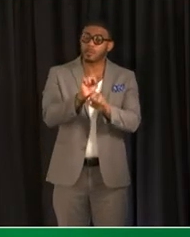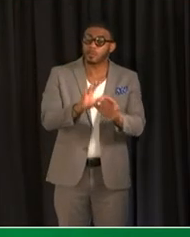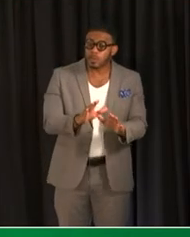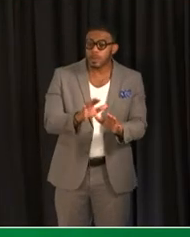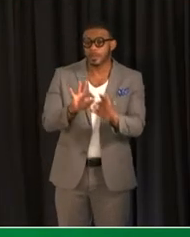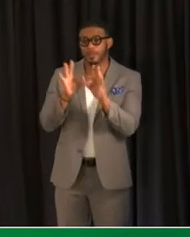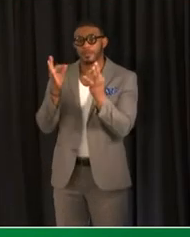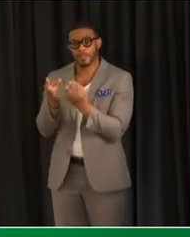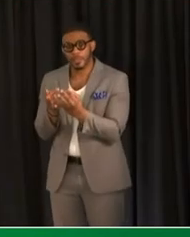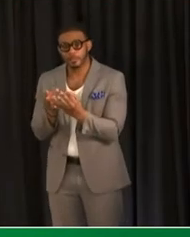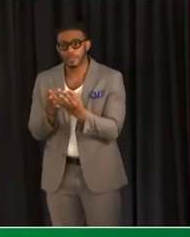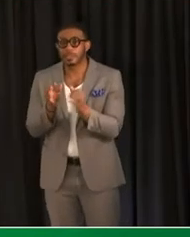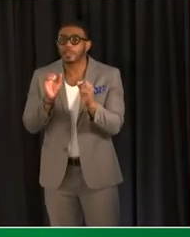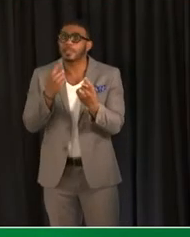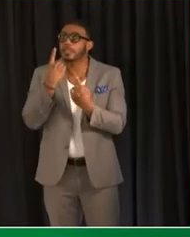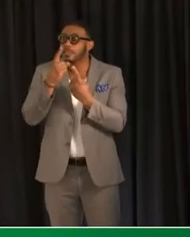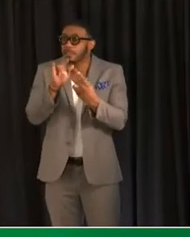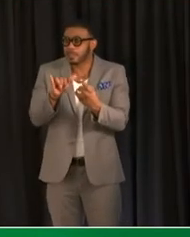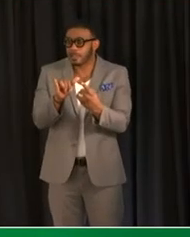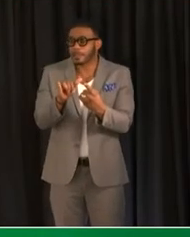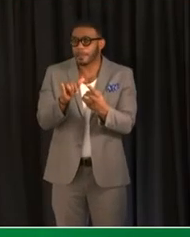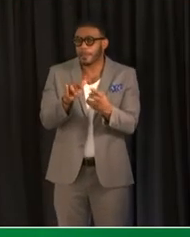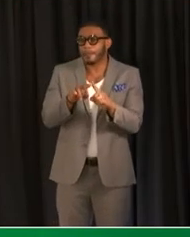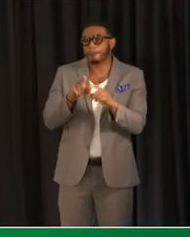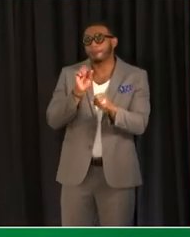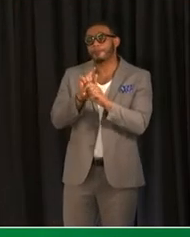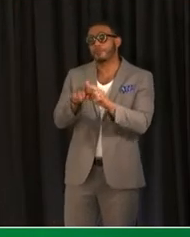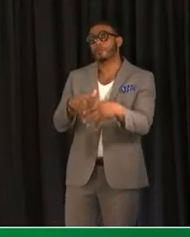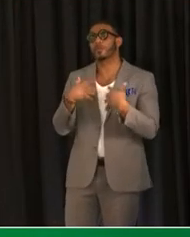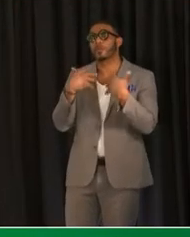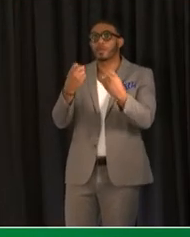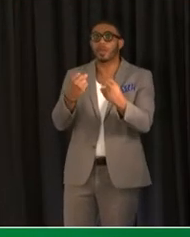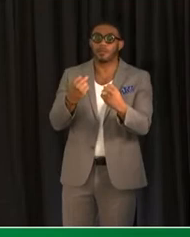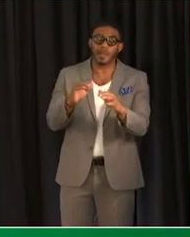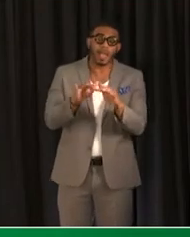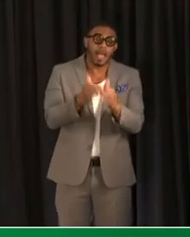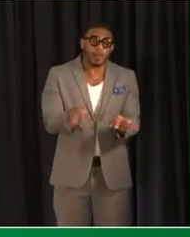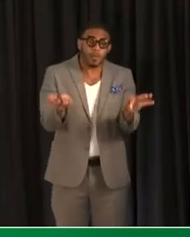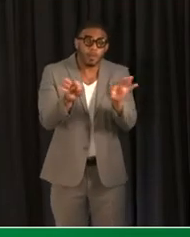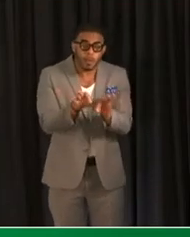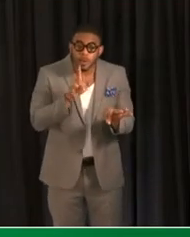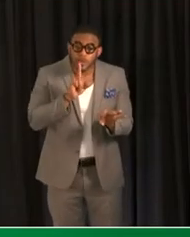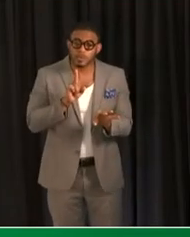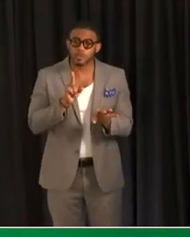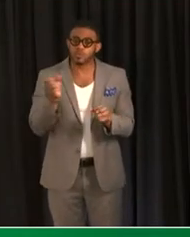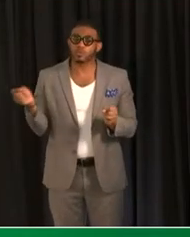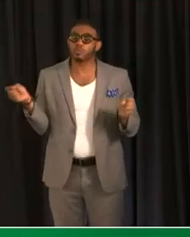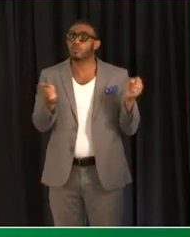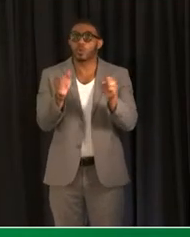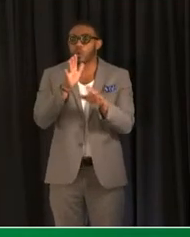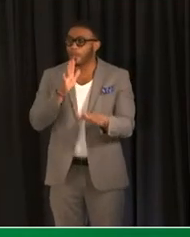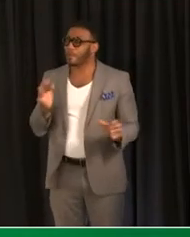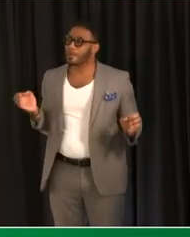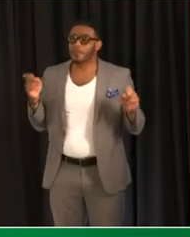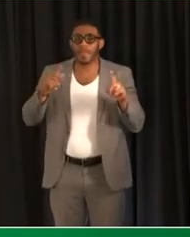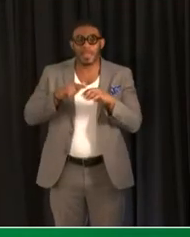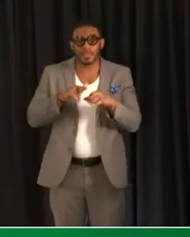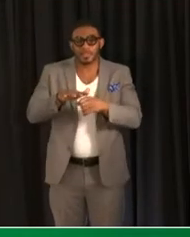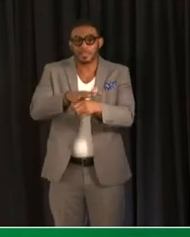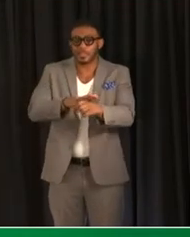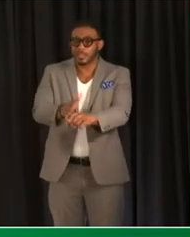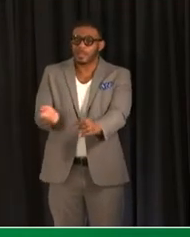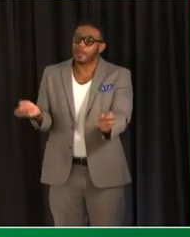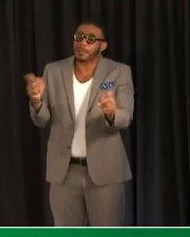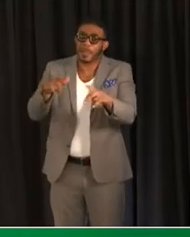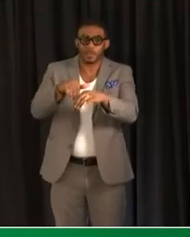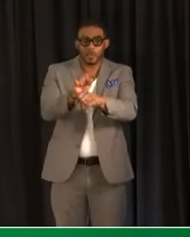as employers and families consider that as we work to recover, of how important it is to bring women back into the